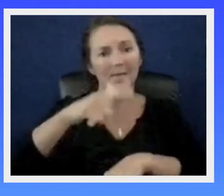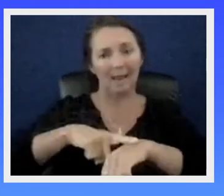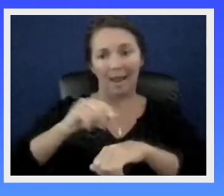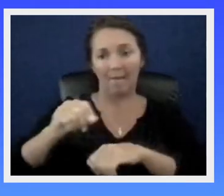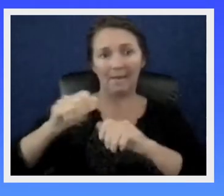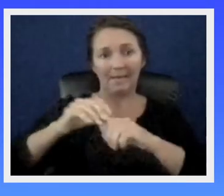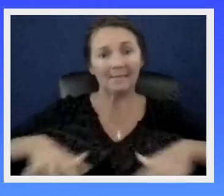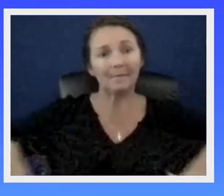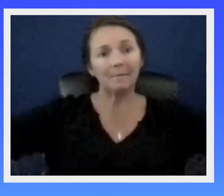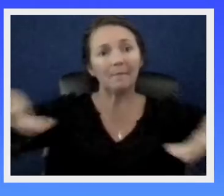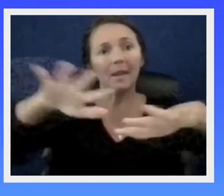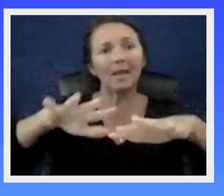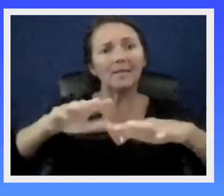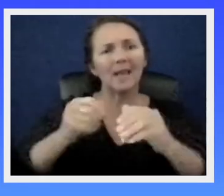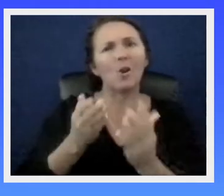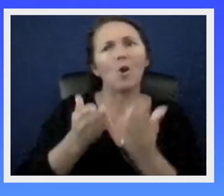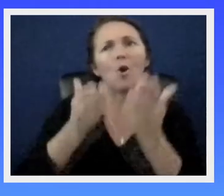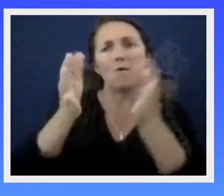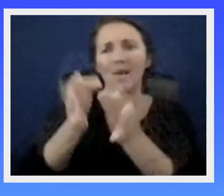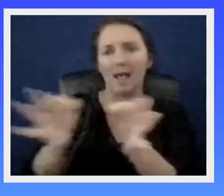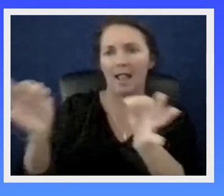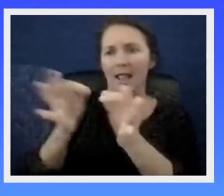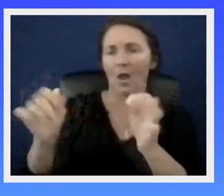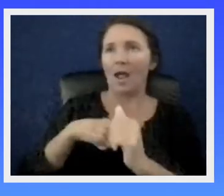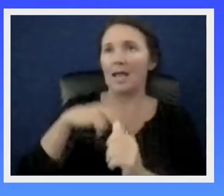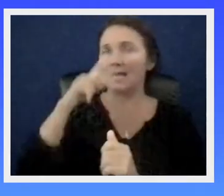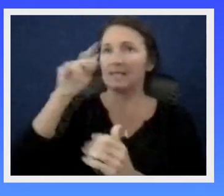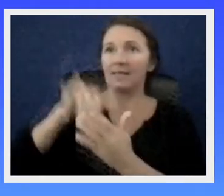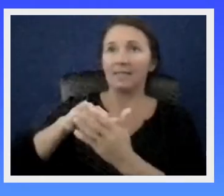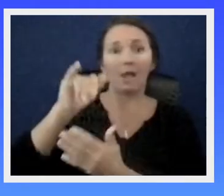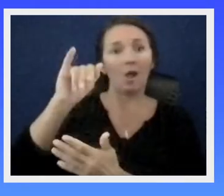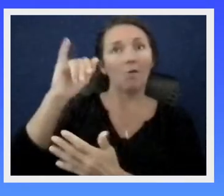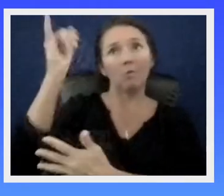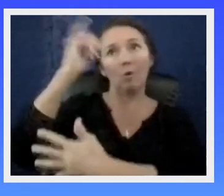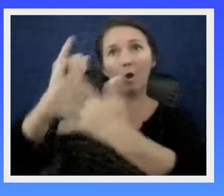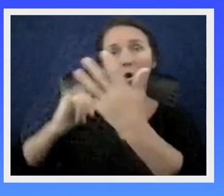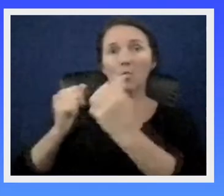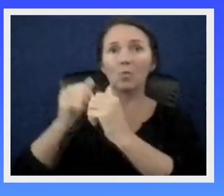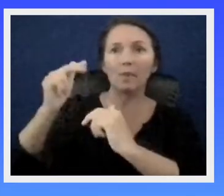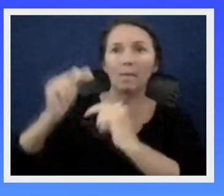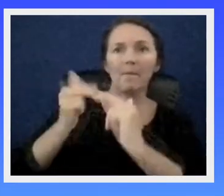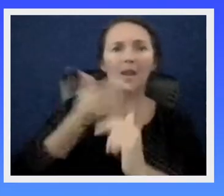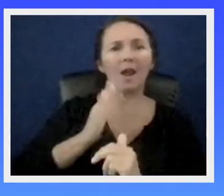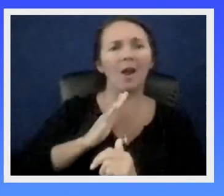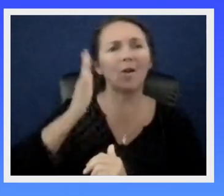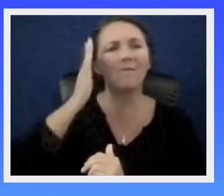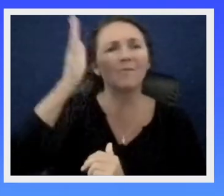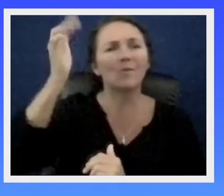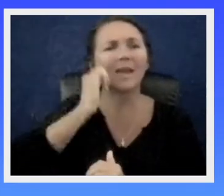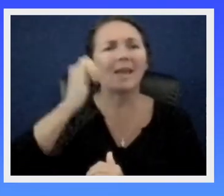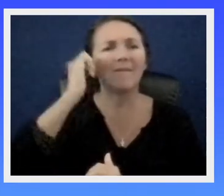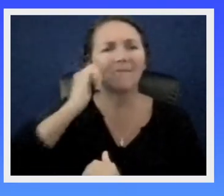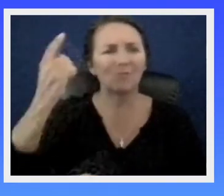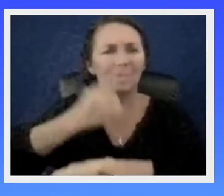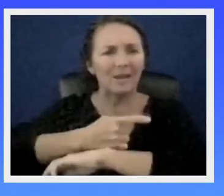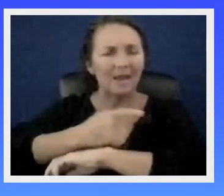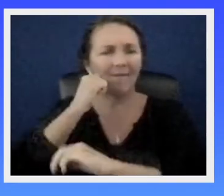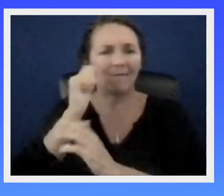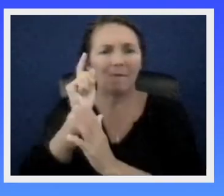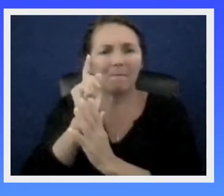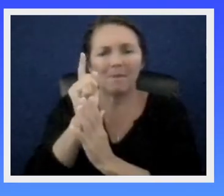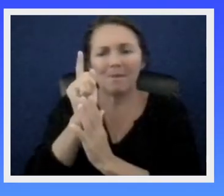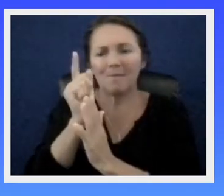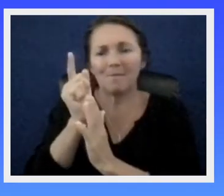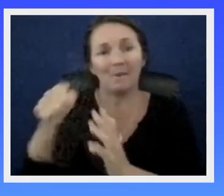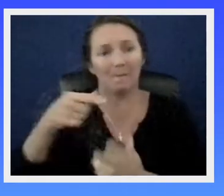the way that I see arts building our futures every single day, every moment. This is a poem I